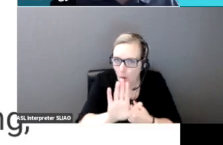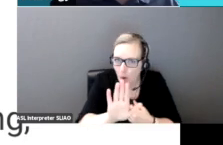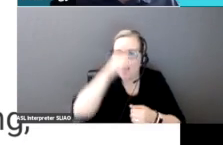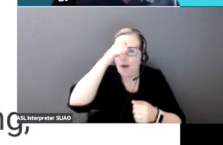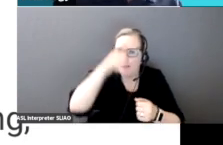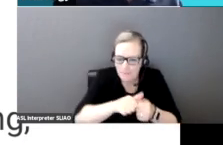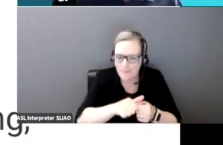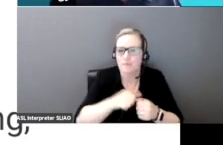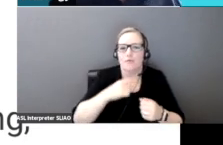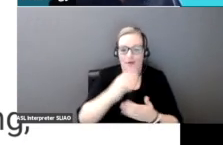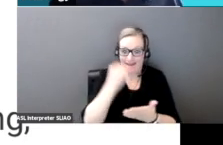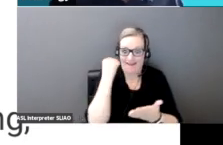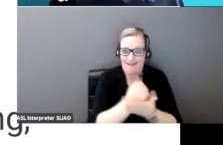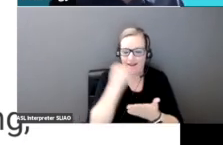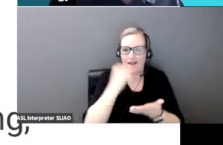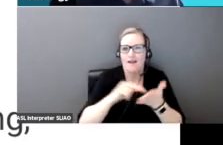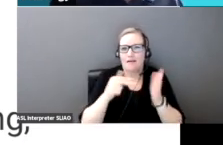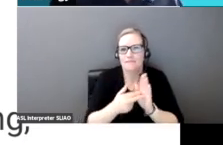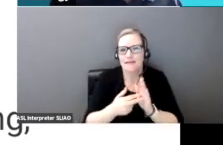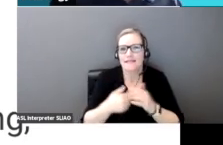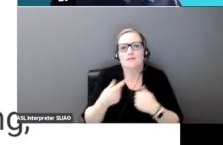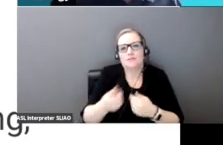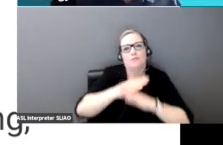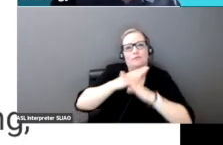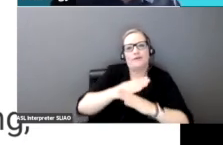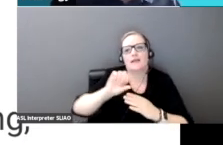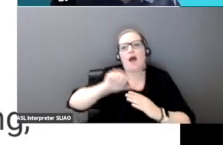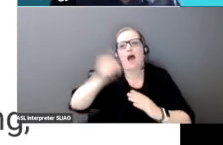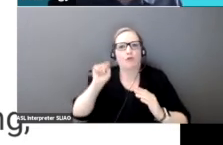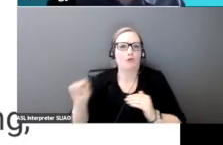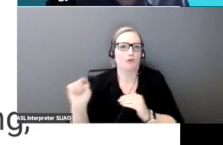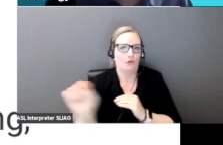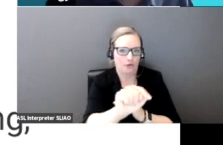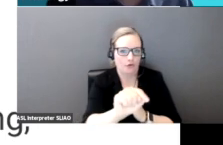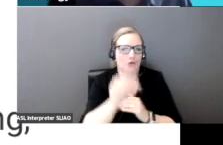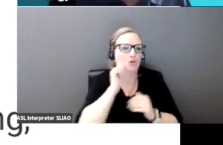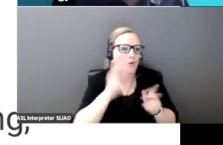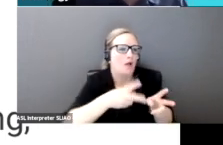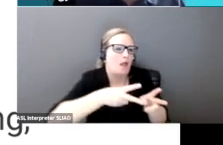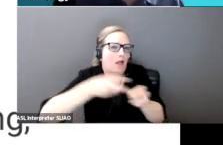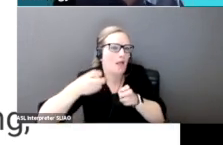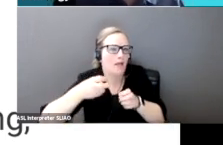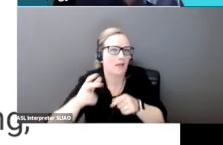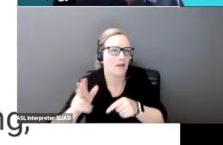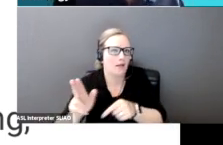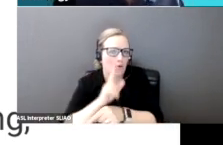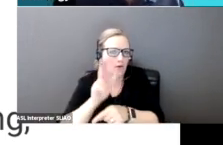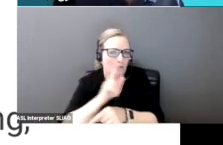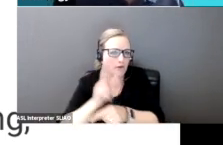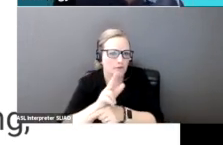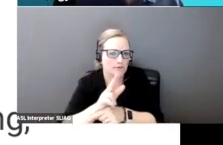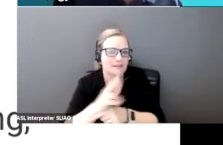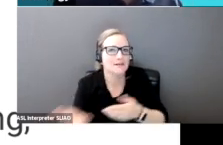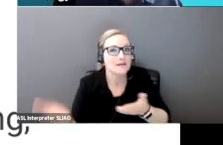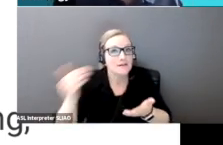making, using, selling, or importing your invention. And it's only the invention as claimed. The patent right